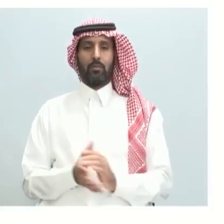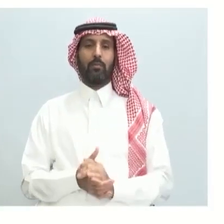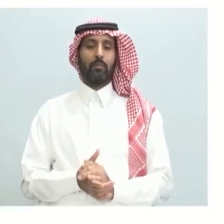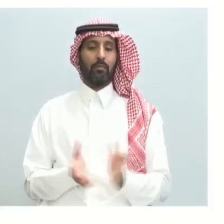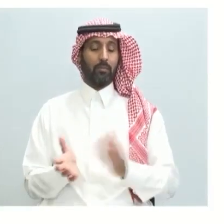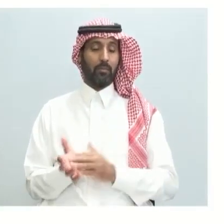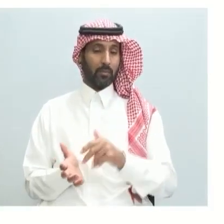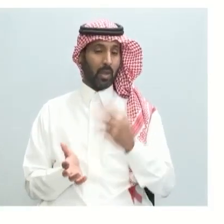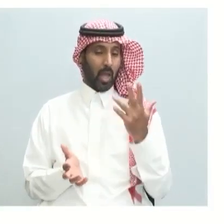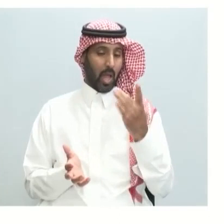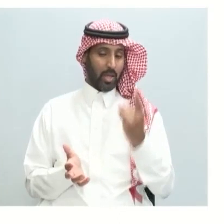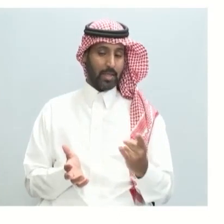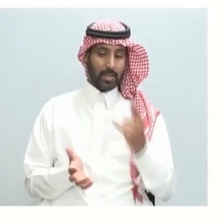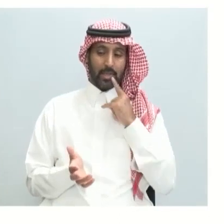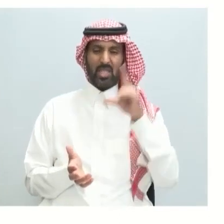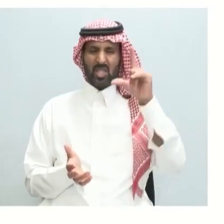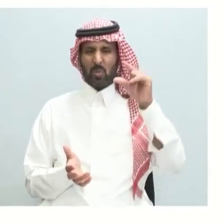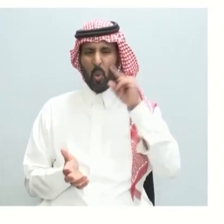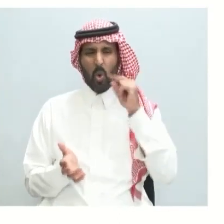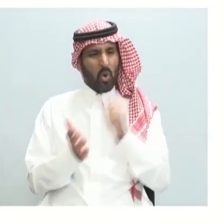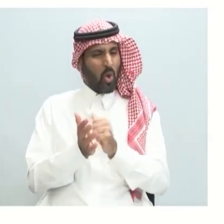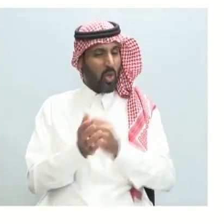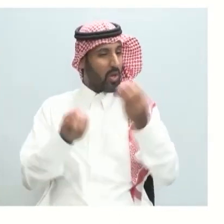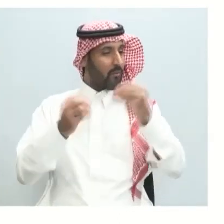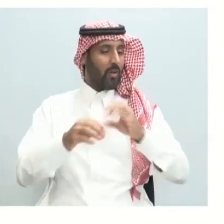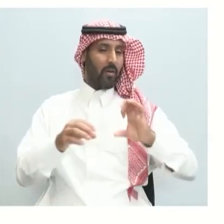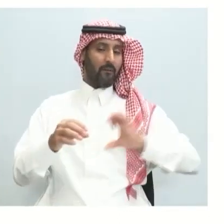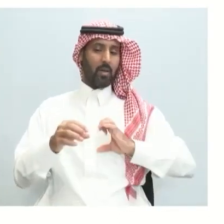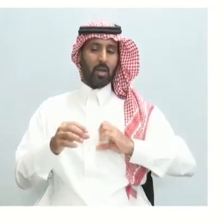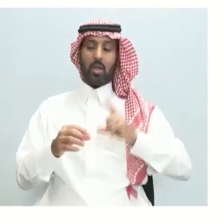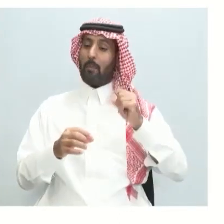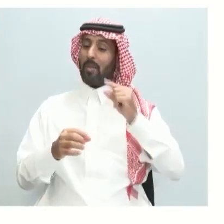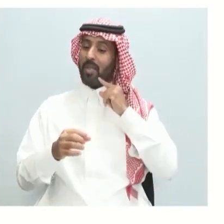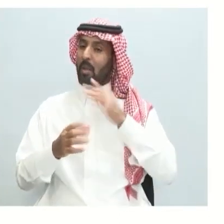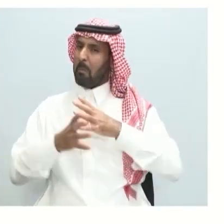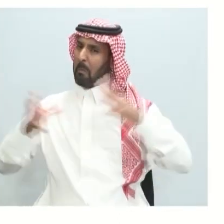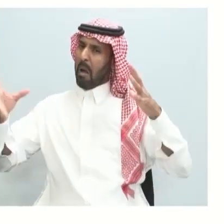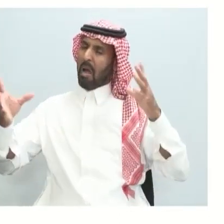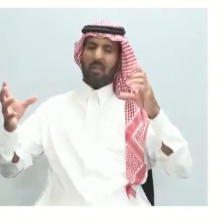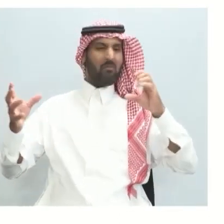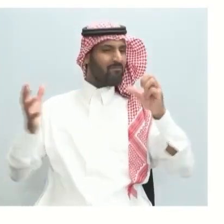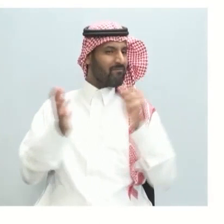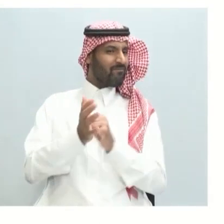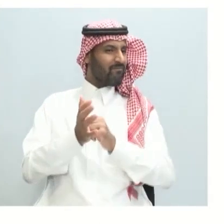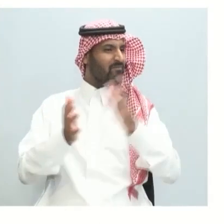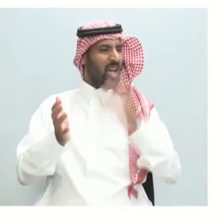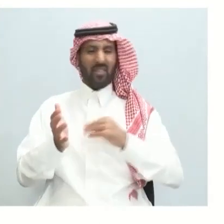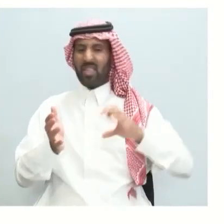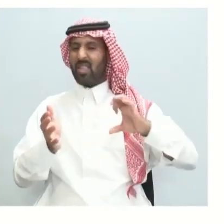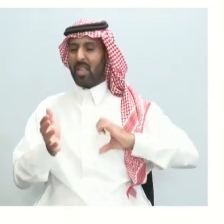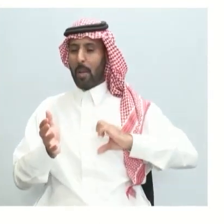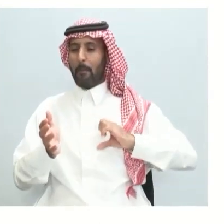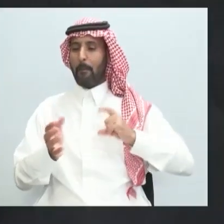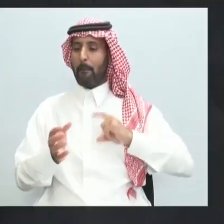home. Number 10, a small old house filled with love is better than a large new house with none. So I think I agree with